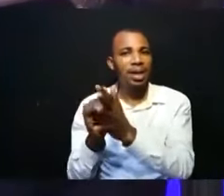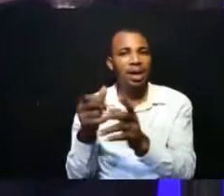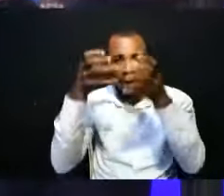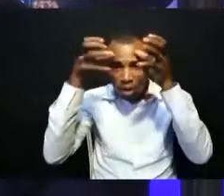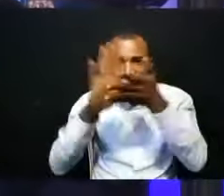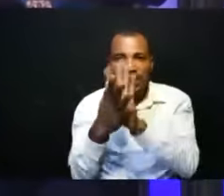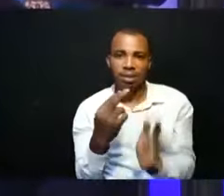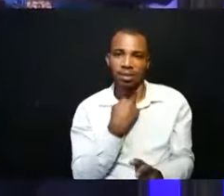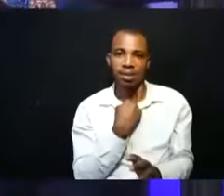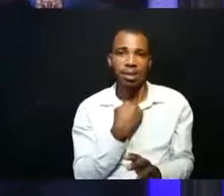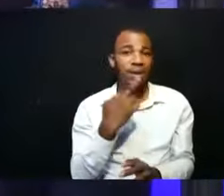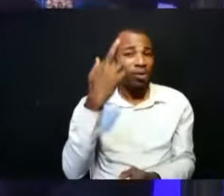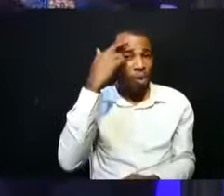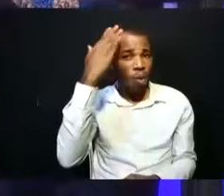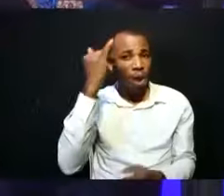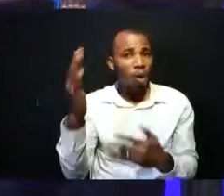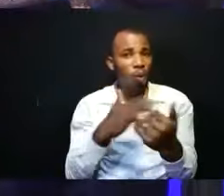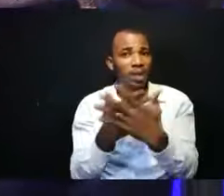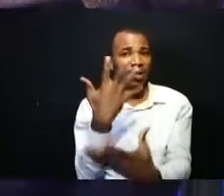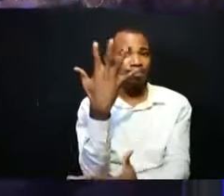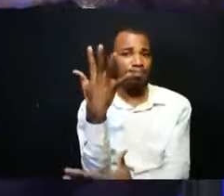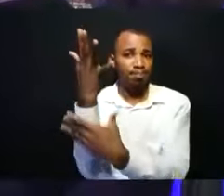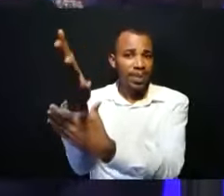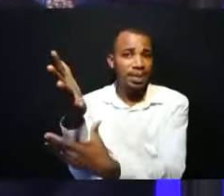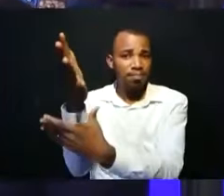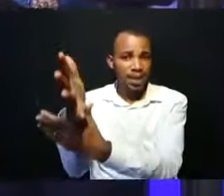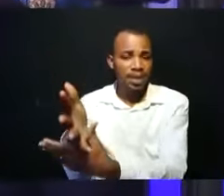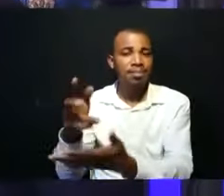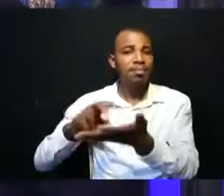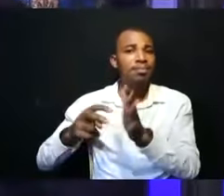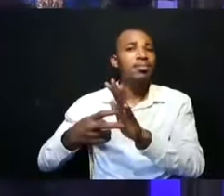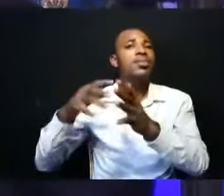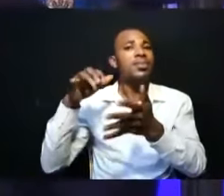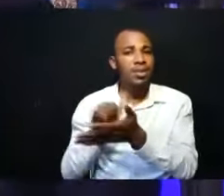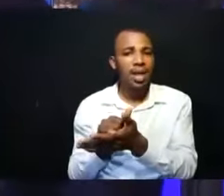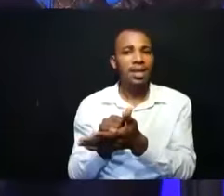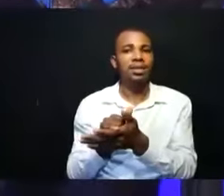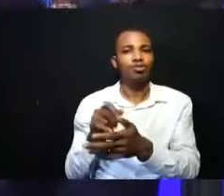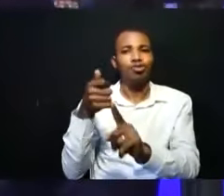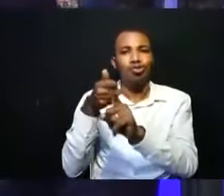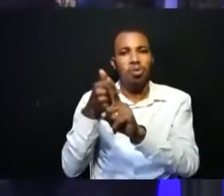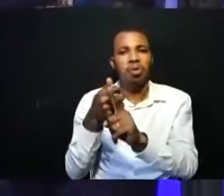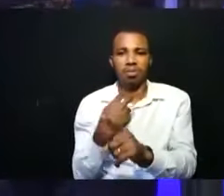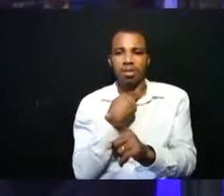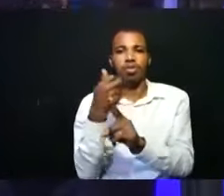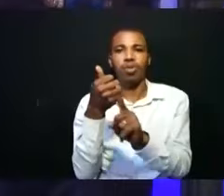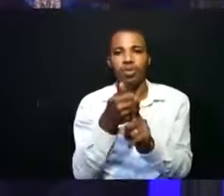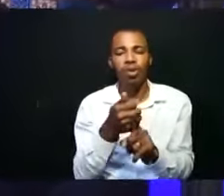by what we say. So he says, do not worry, saying, what shall